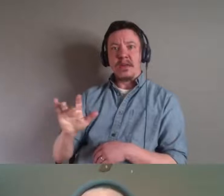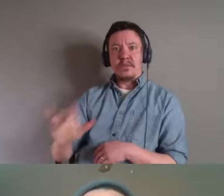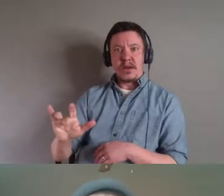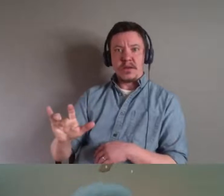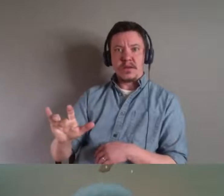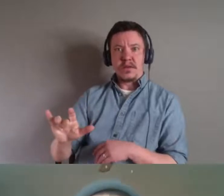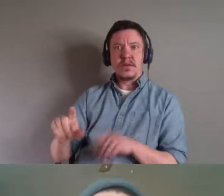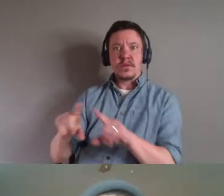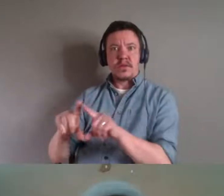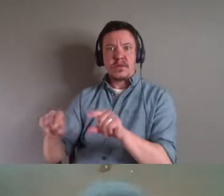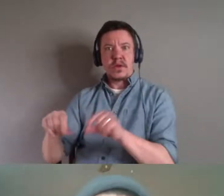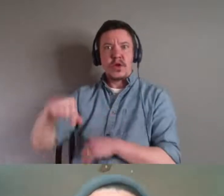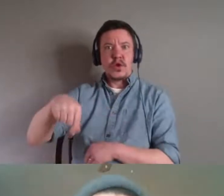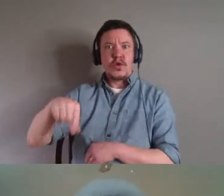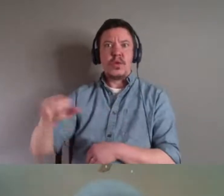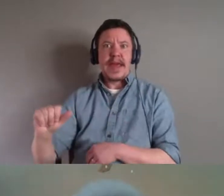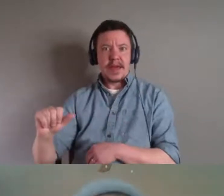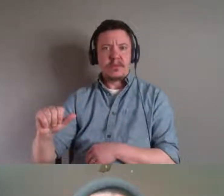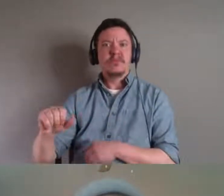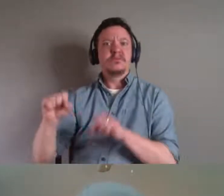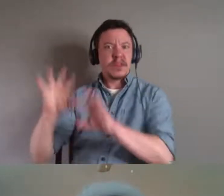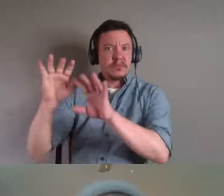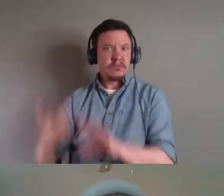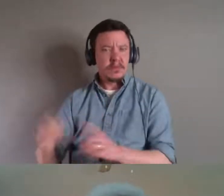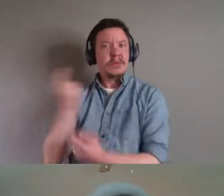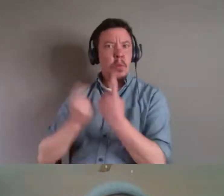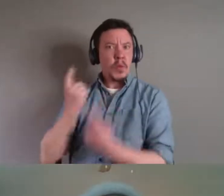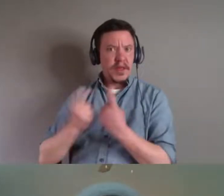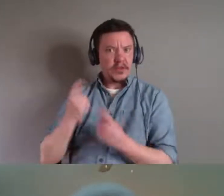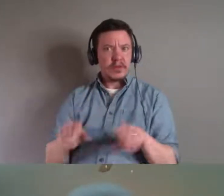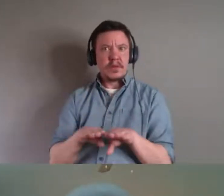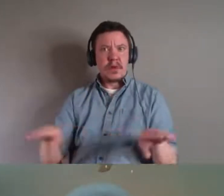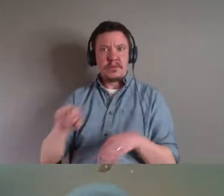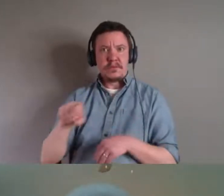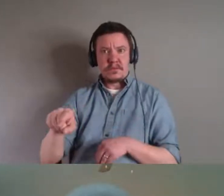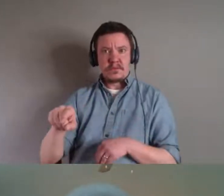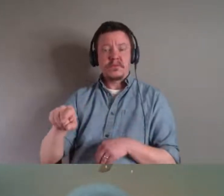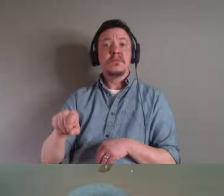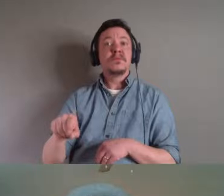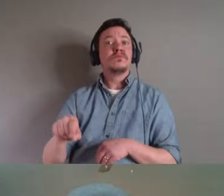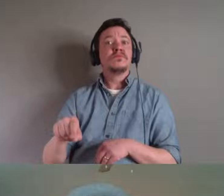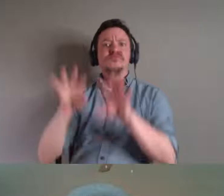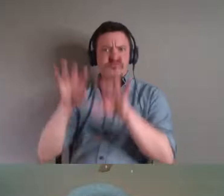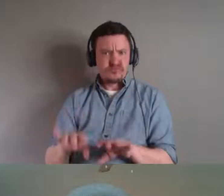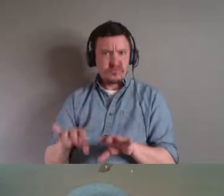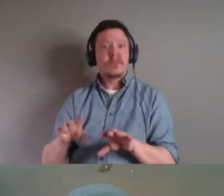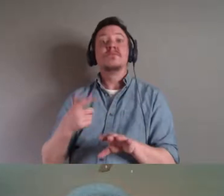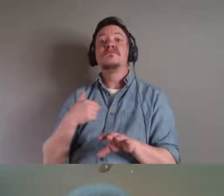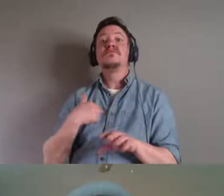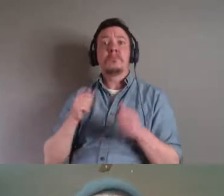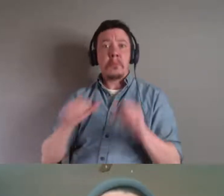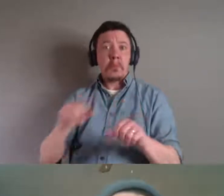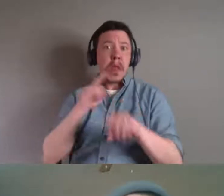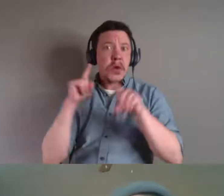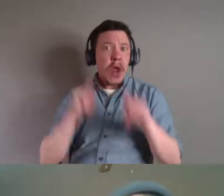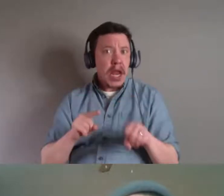think there should be a button on the bottom of your screen that says Q&A. So if you have questions, write them in there and I'll try and answer as we